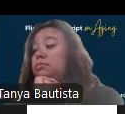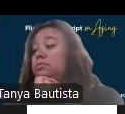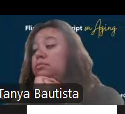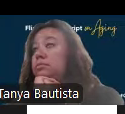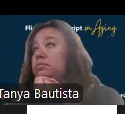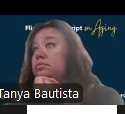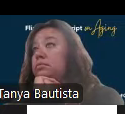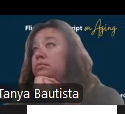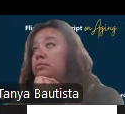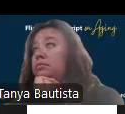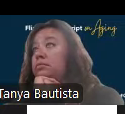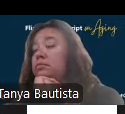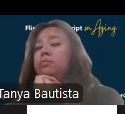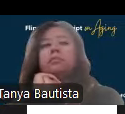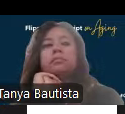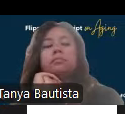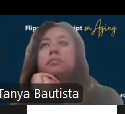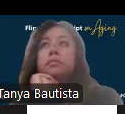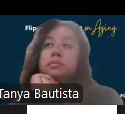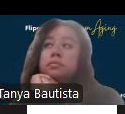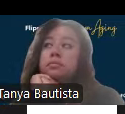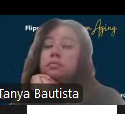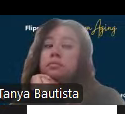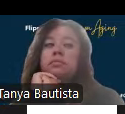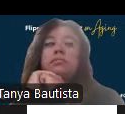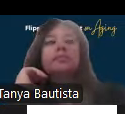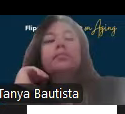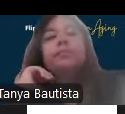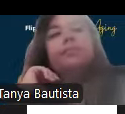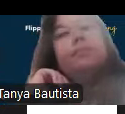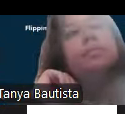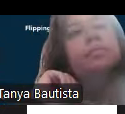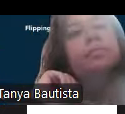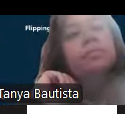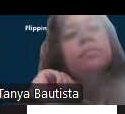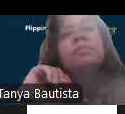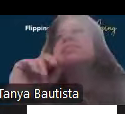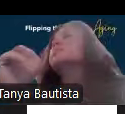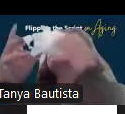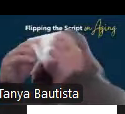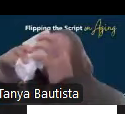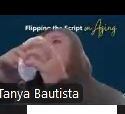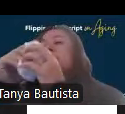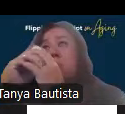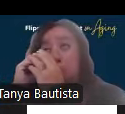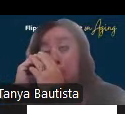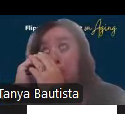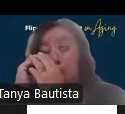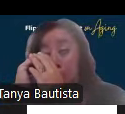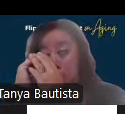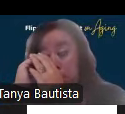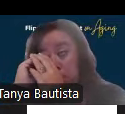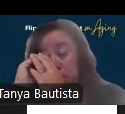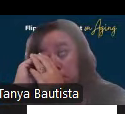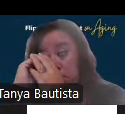Dementia is an umbrella term that we use. That means a person's cognitive ability, and that means their thinking skills,